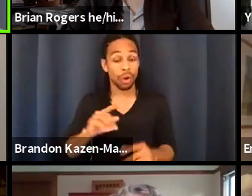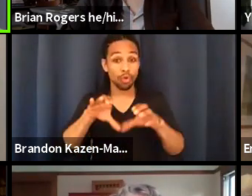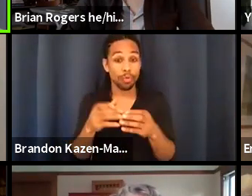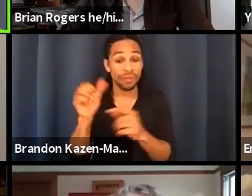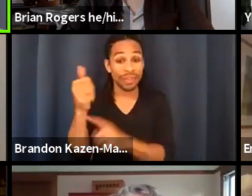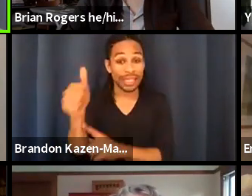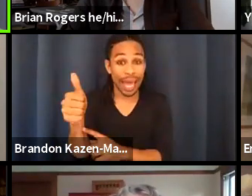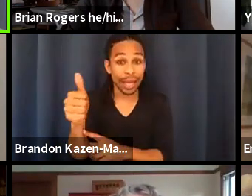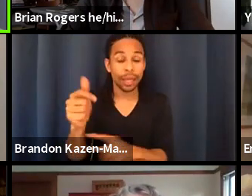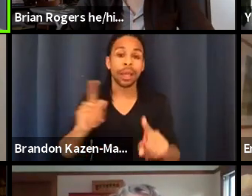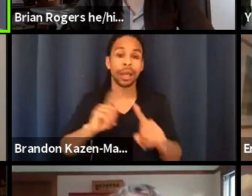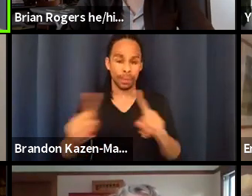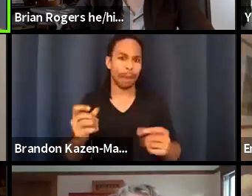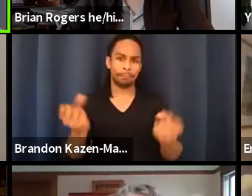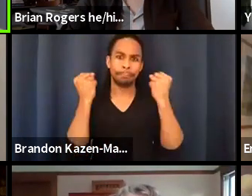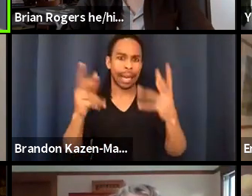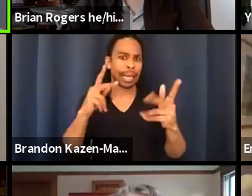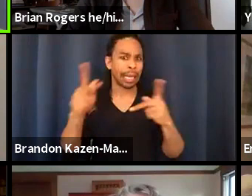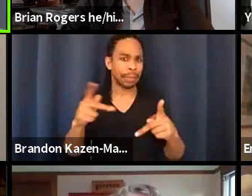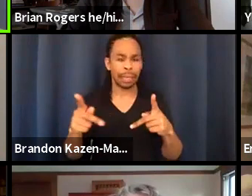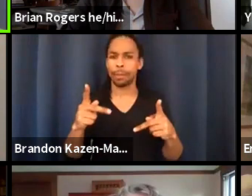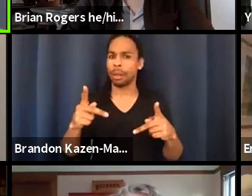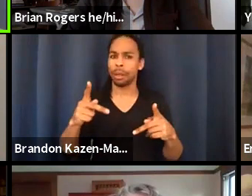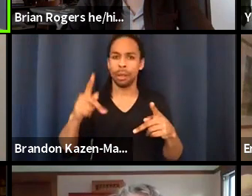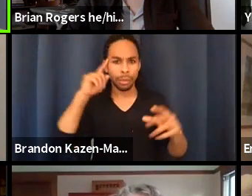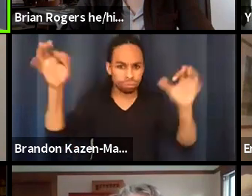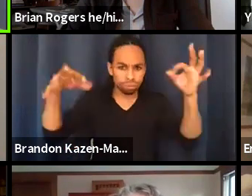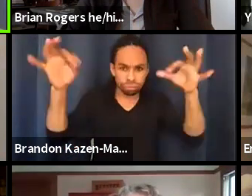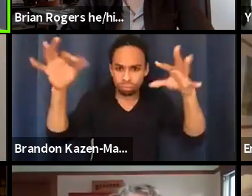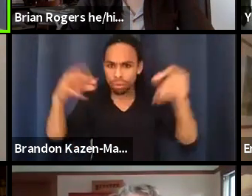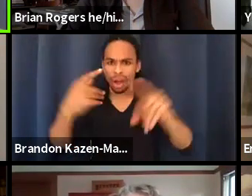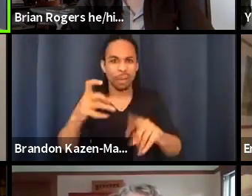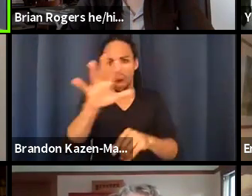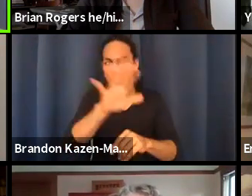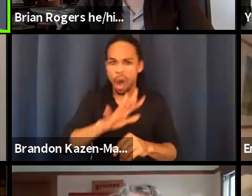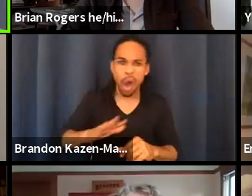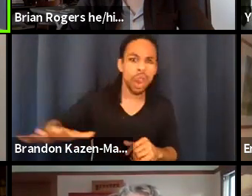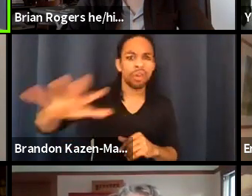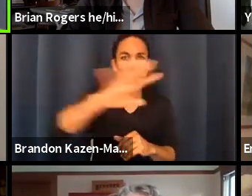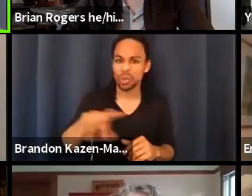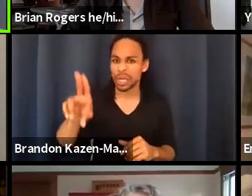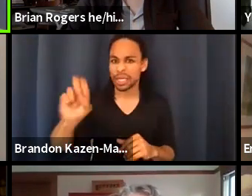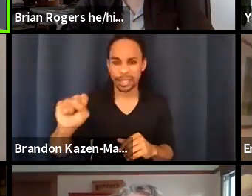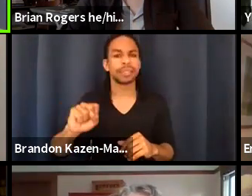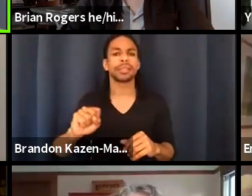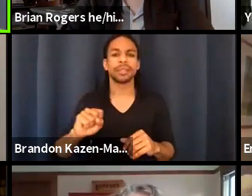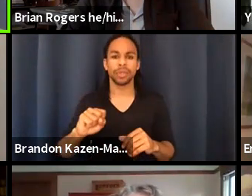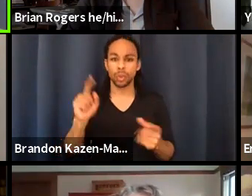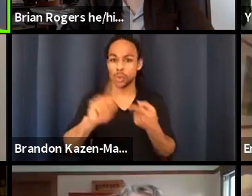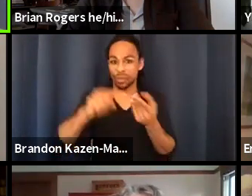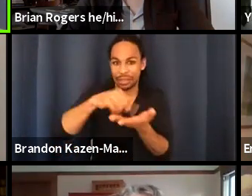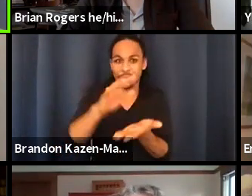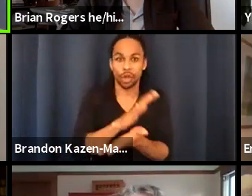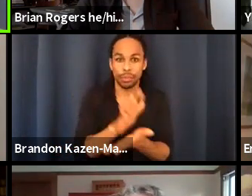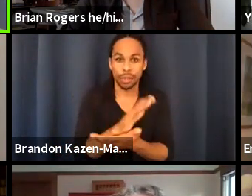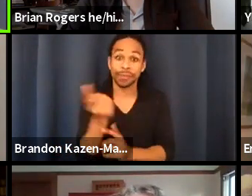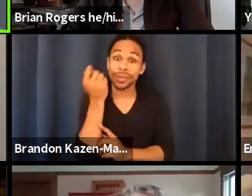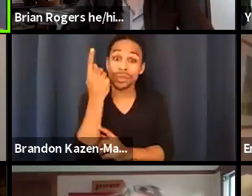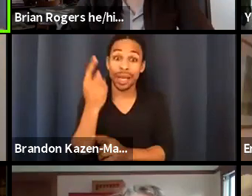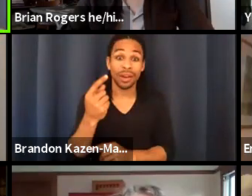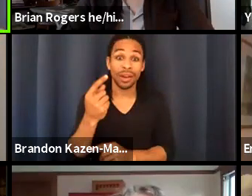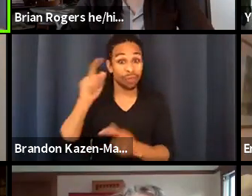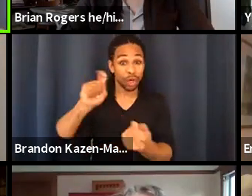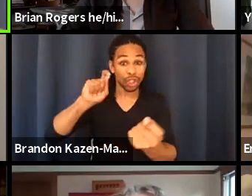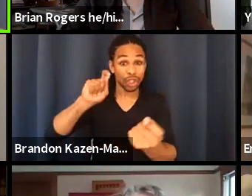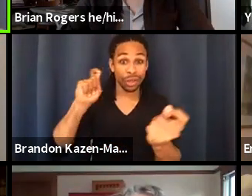document through interviews and conversations. Change needs all of us who are willing to make